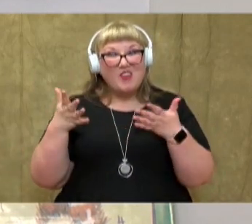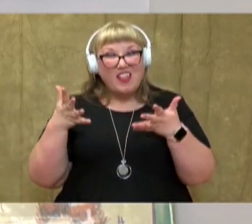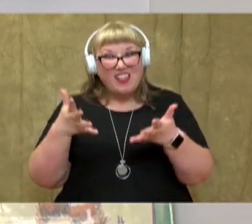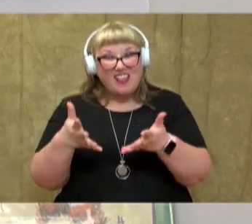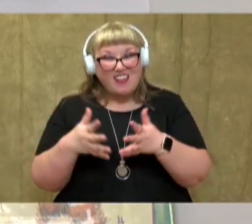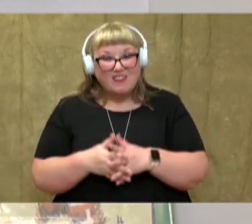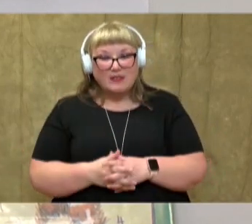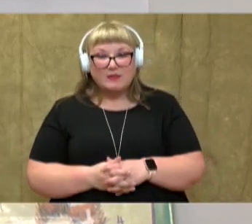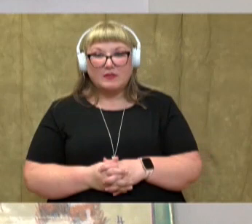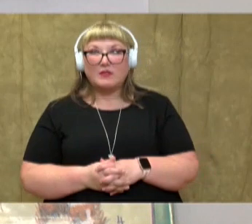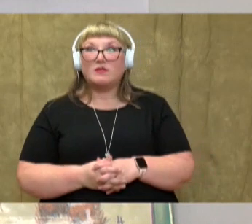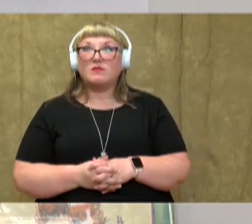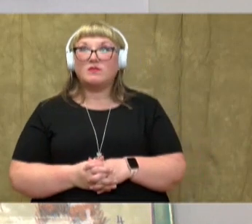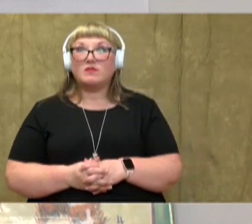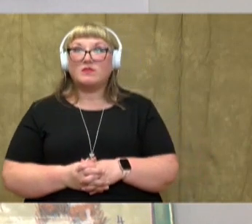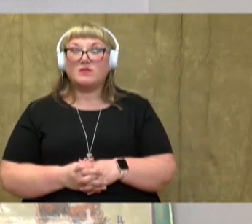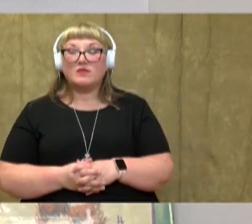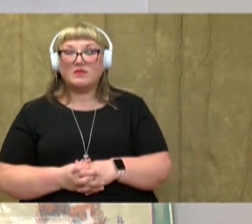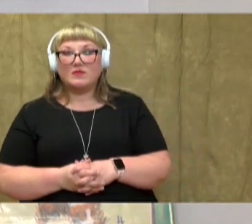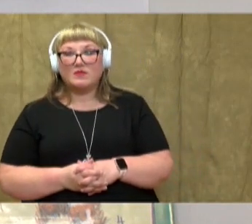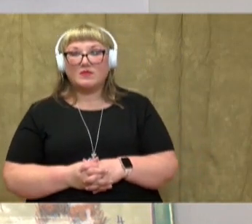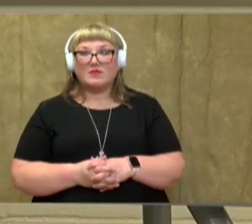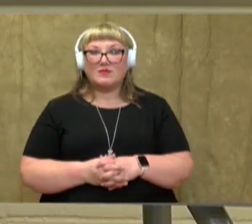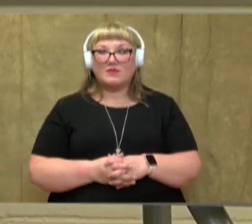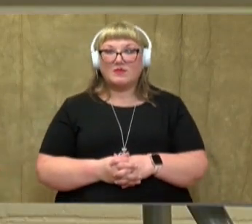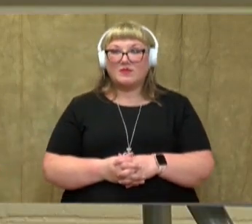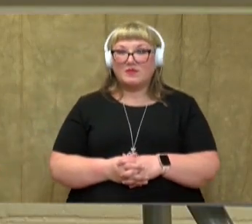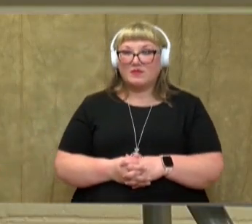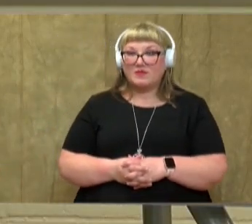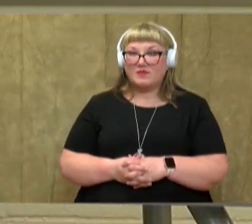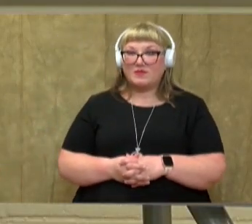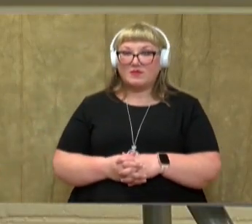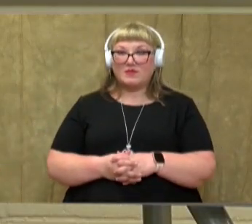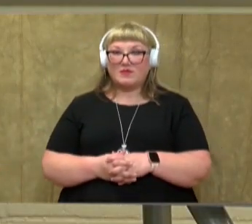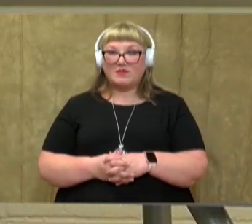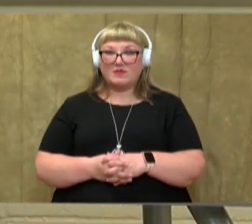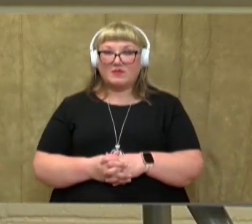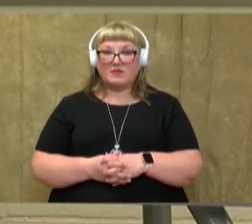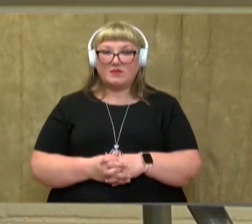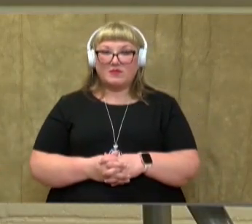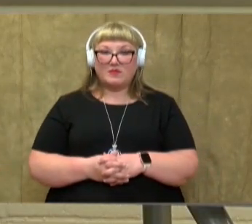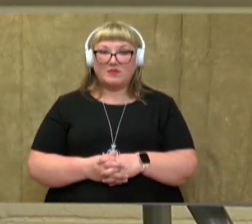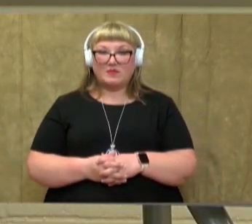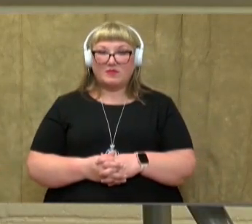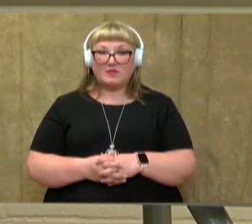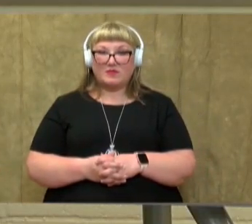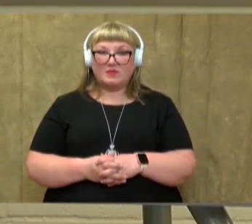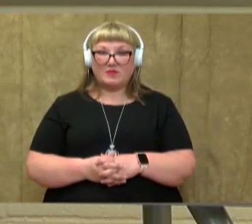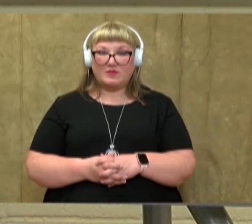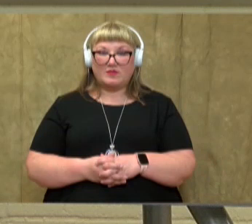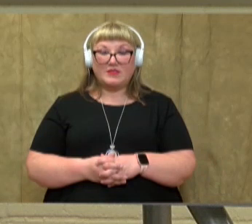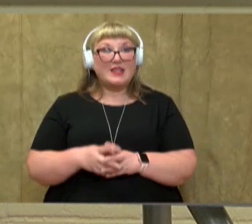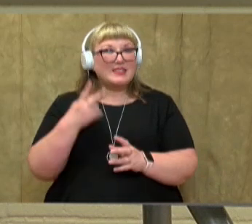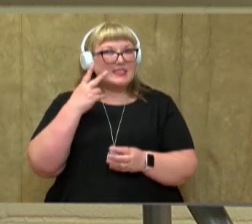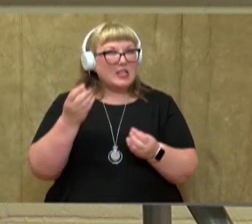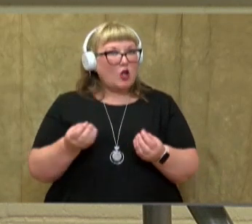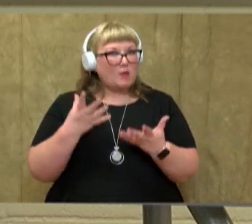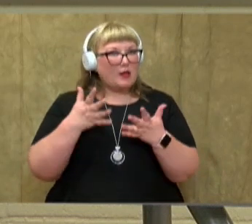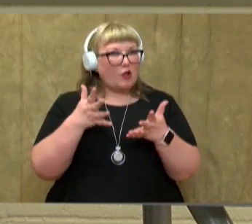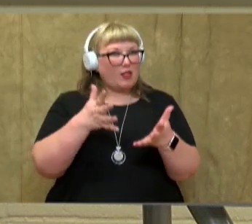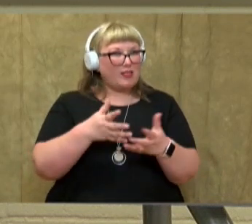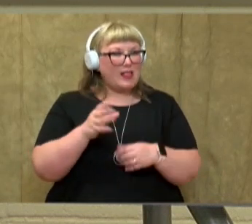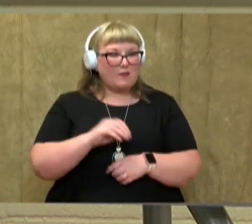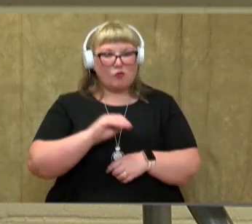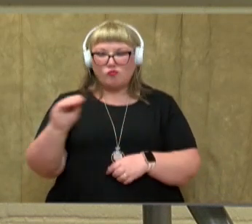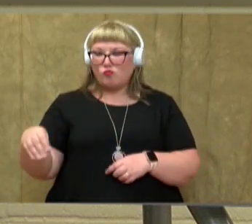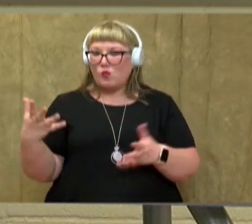ways to make 10 that we need to find. All right, so let's move this gray guinea pig over and count how many are left in